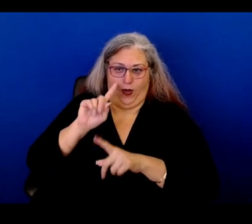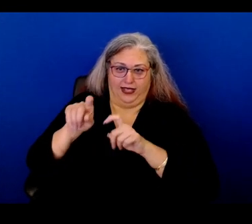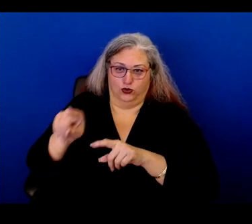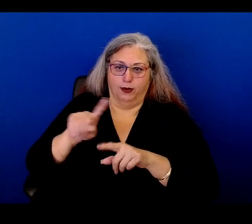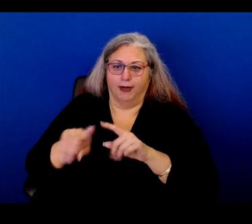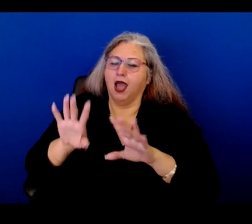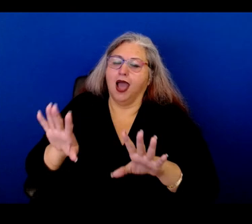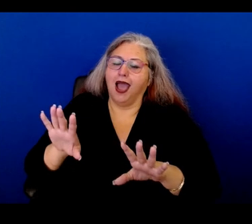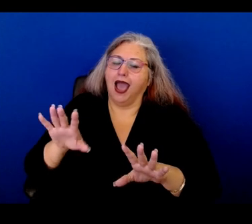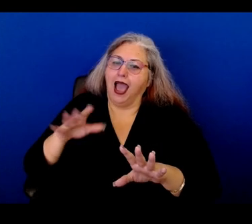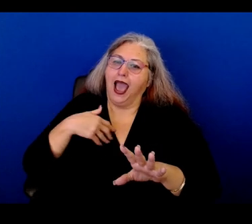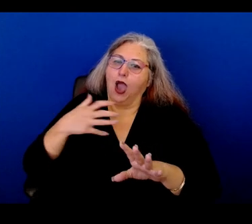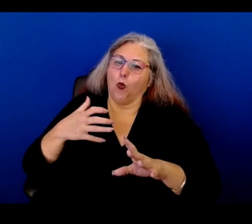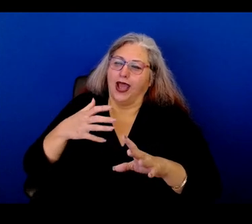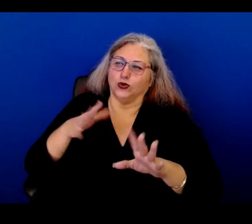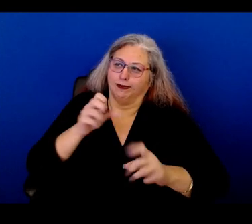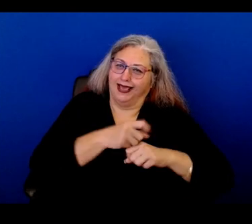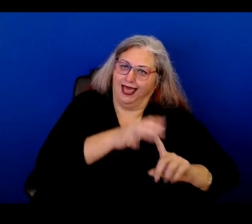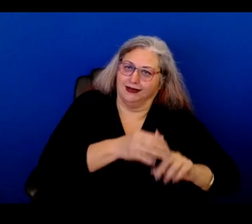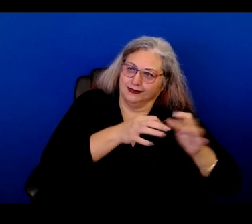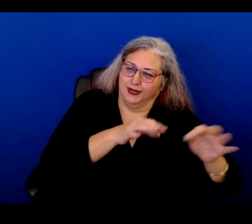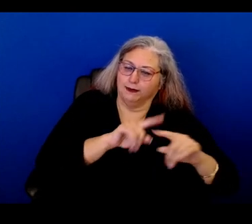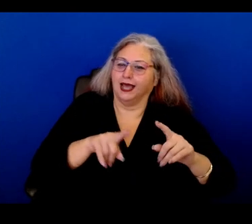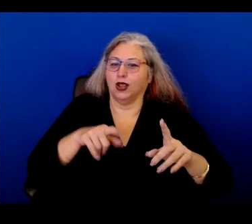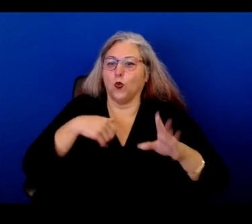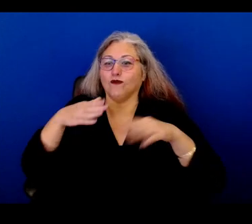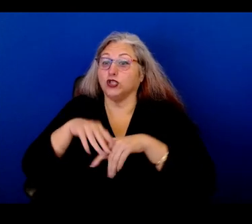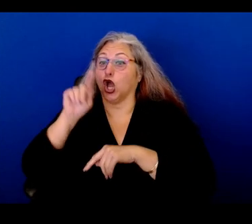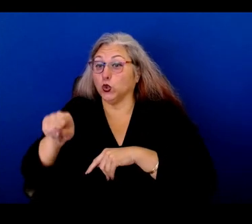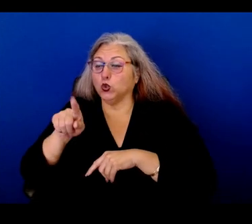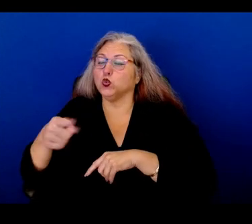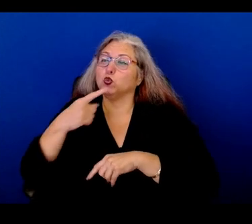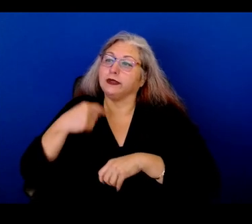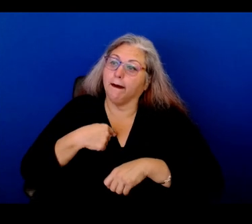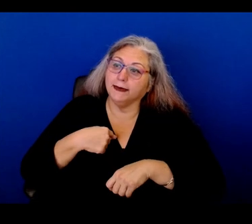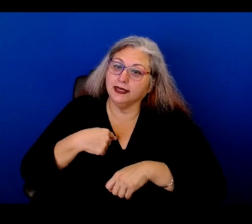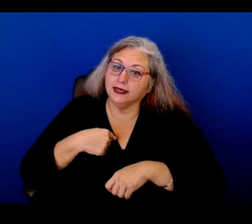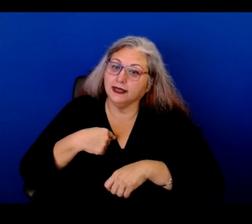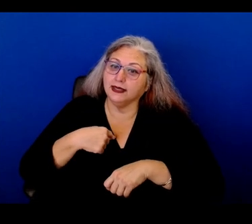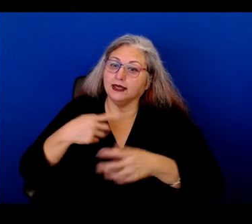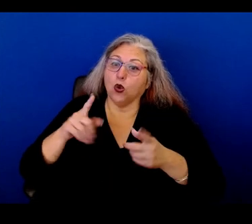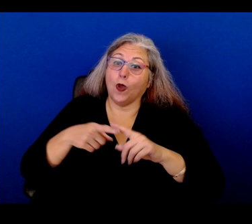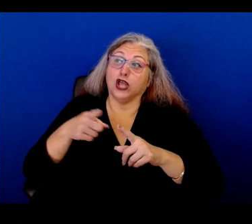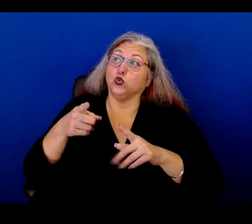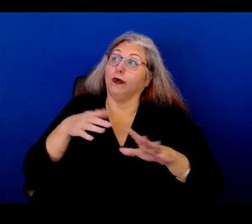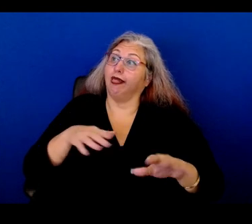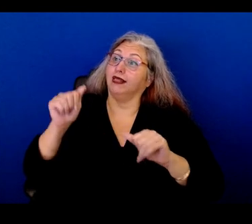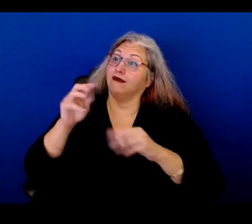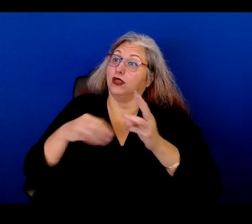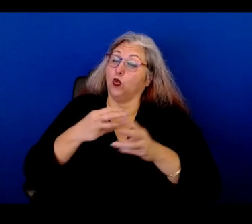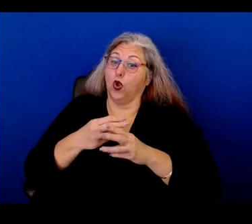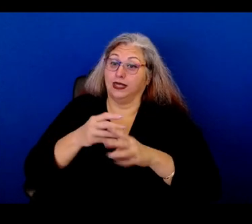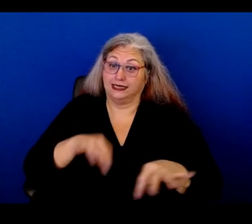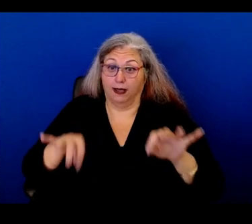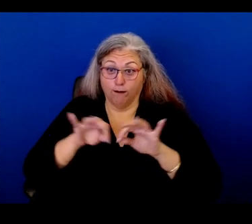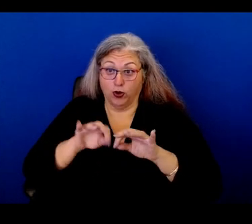But since we're focused on you, you tell me, you know, when you leave the world, is it important that you be remembered? Is it important that certain